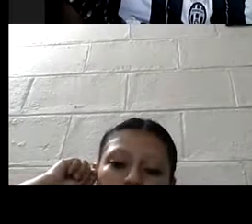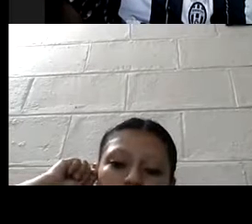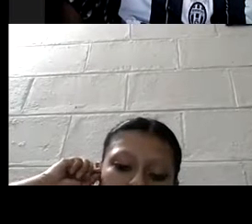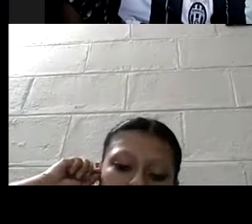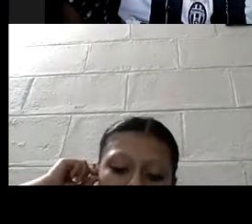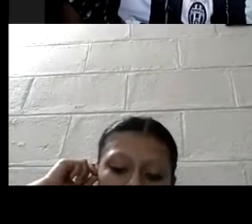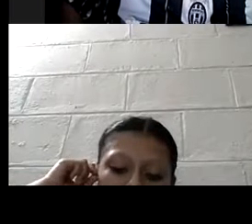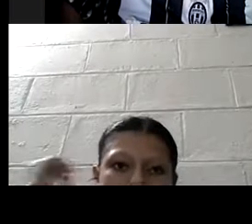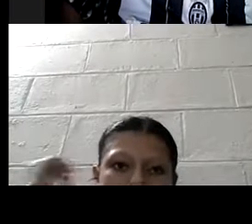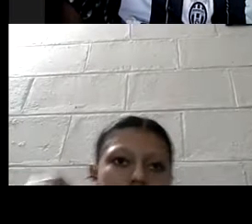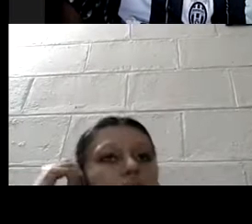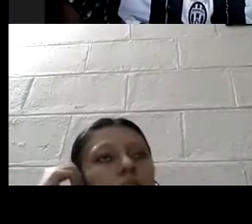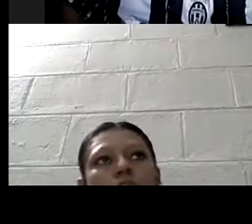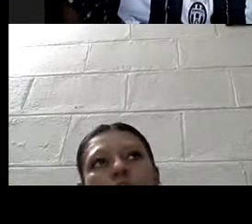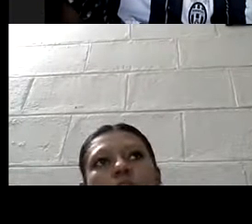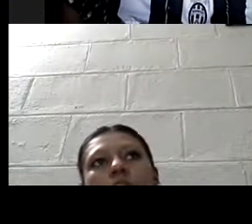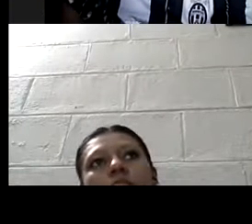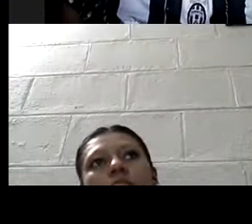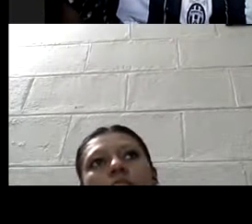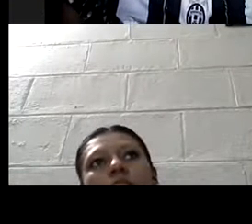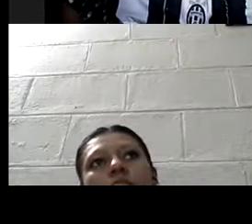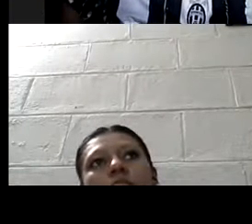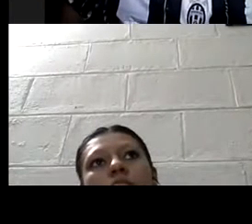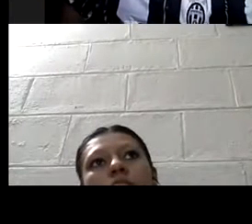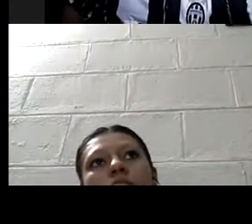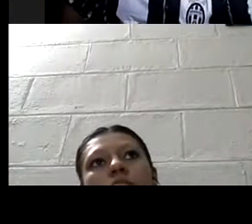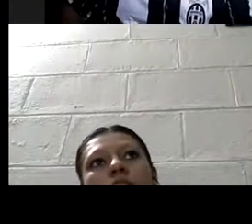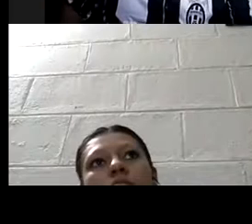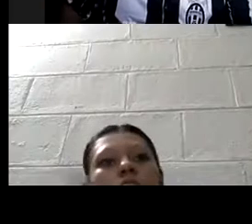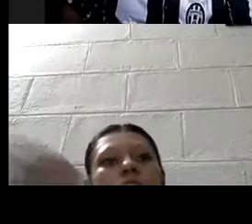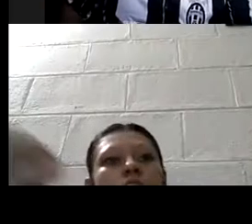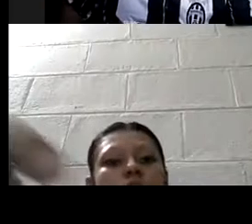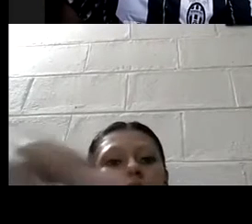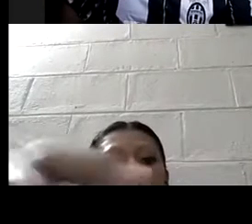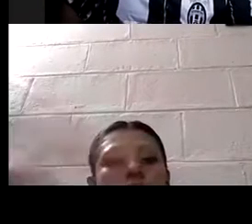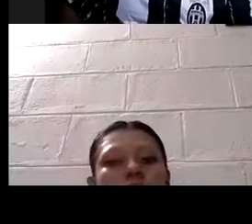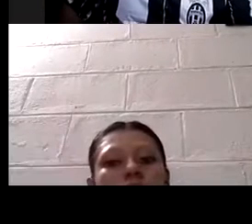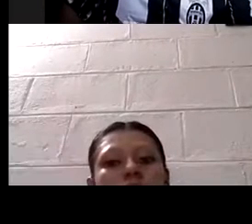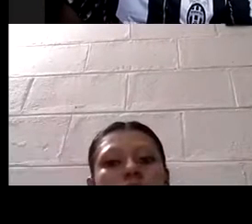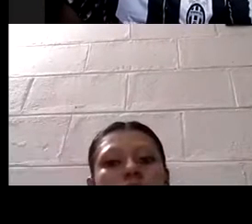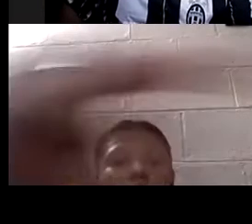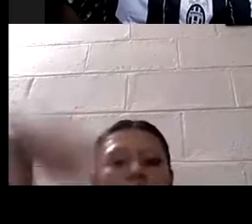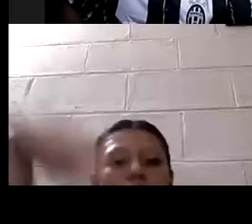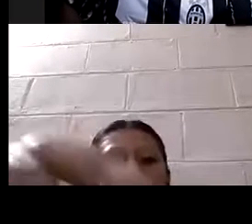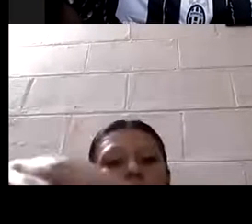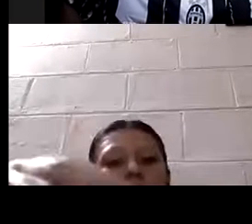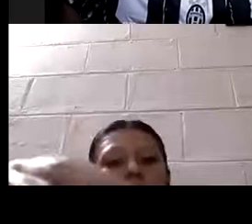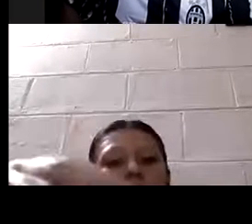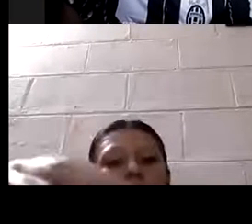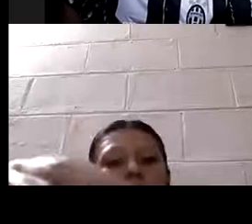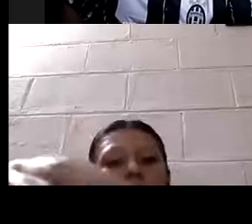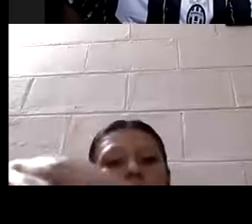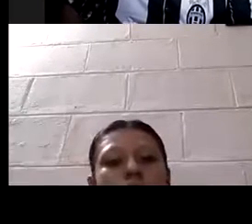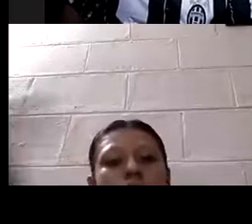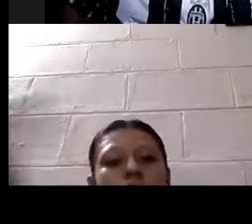the schedule. Oh, really? So some of the activities, you are the one who programs them? Yes, correct. Oh,